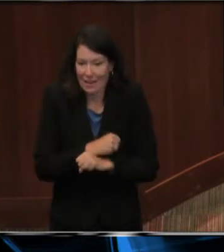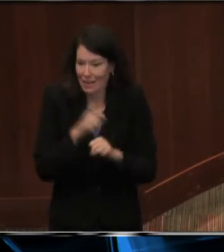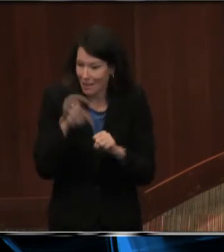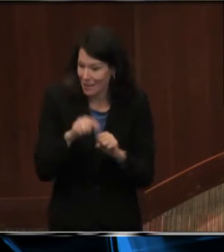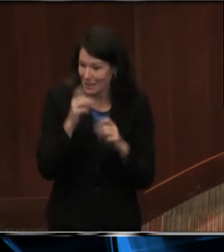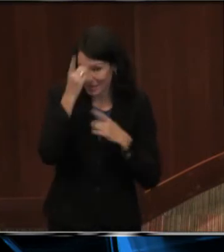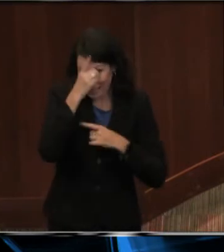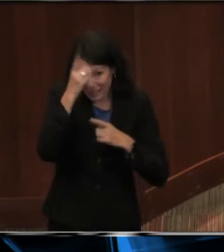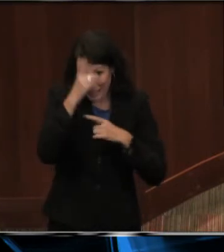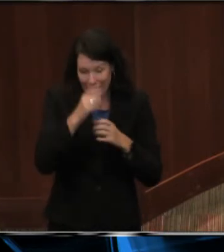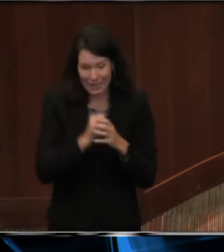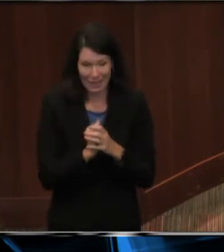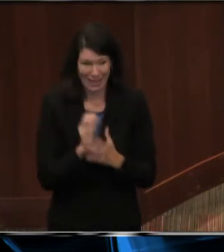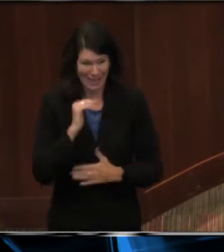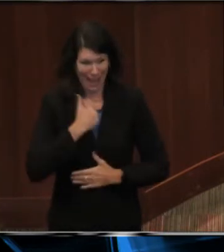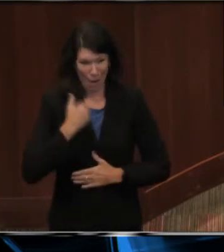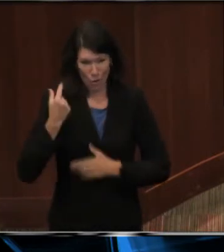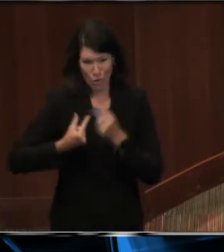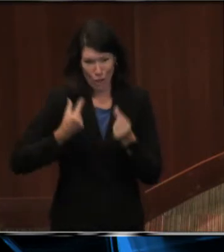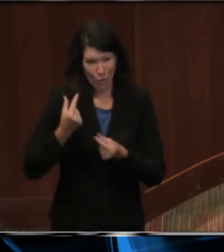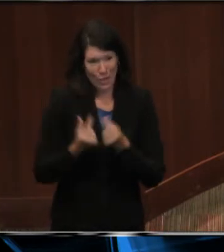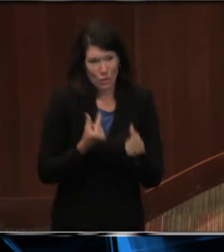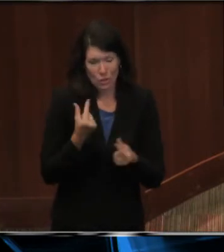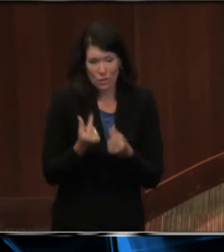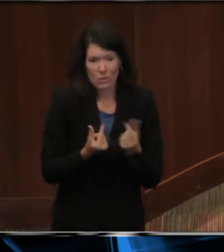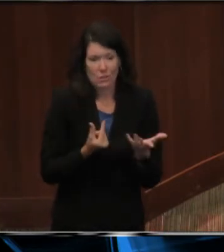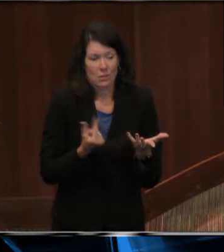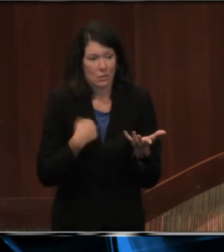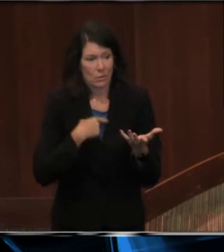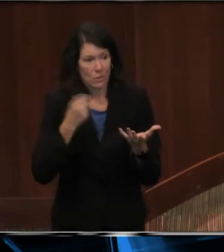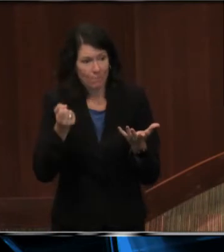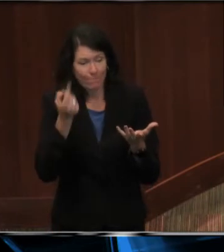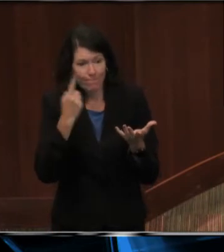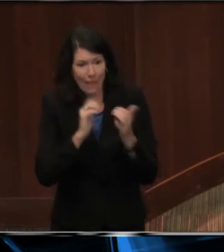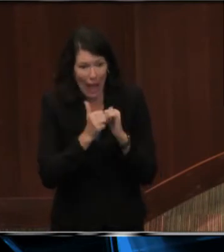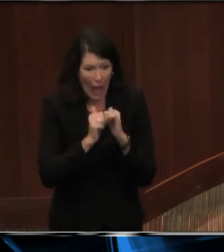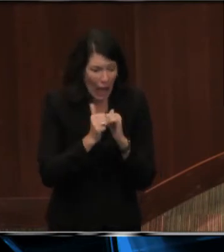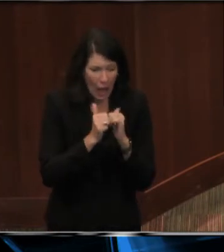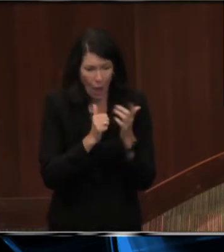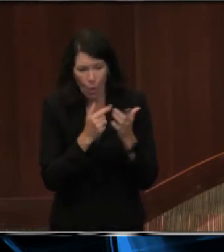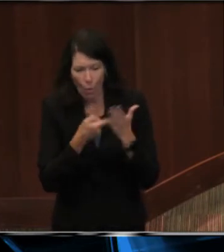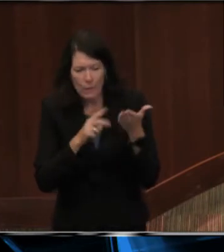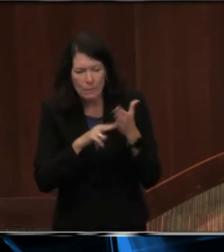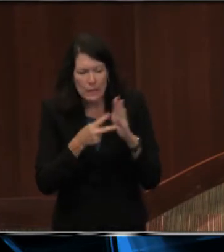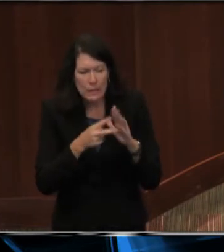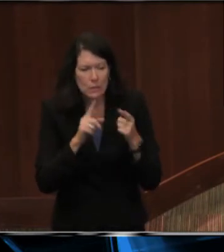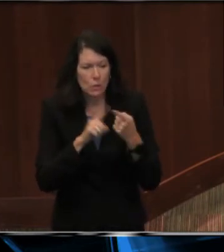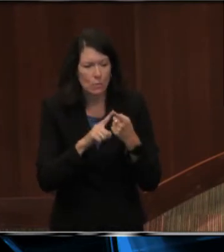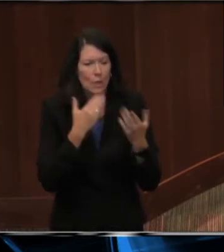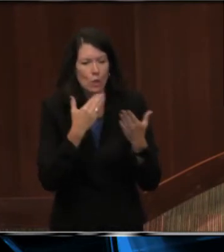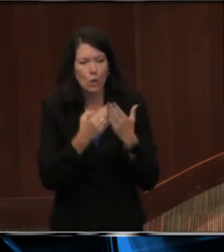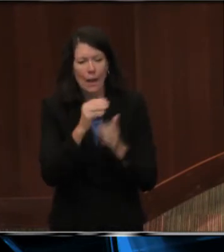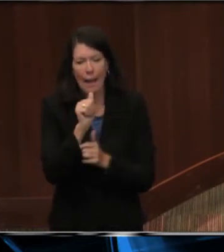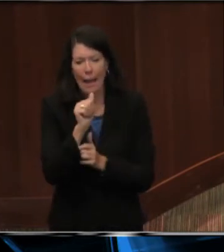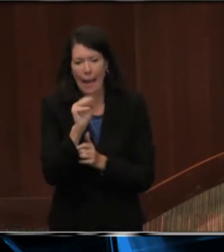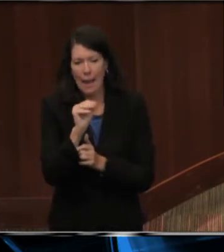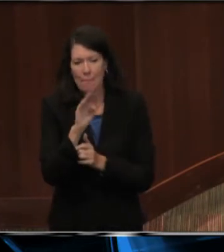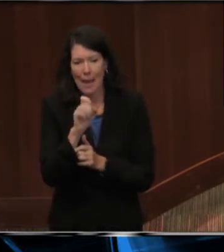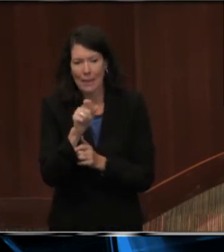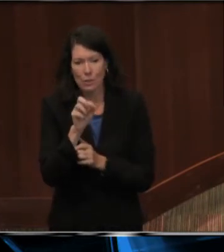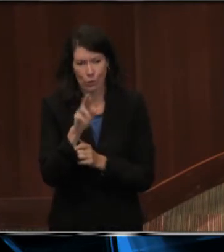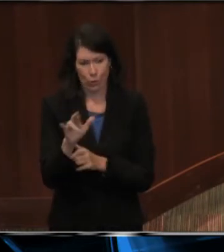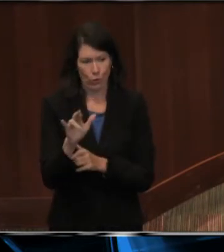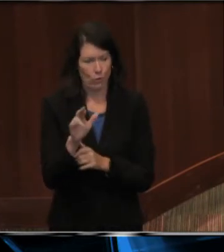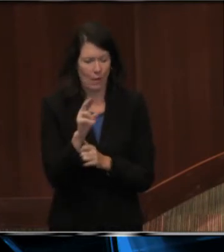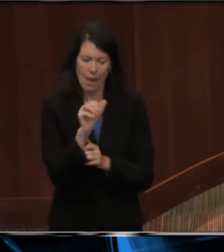happening. This is our generation, and we understand how it is or what it means to be a good ambassador, and so we want to